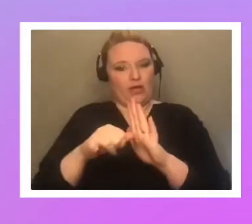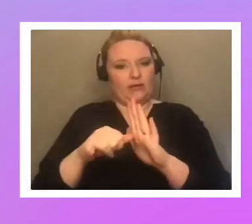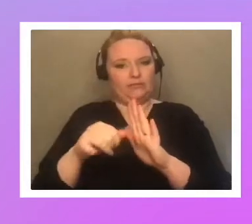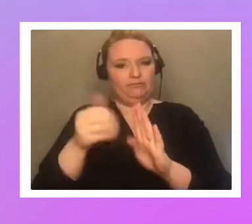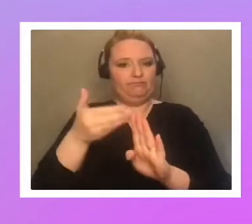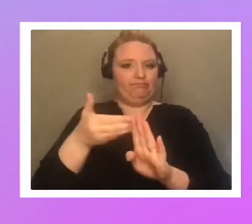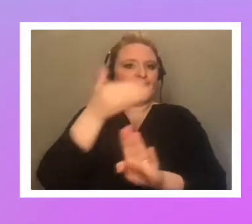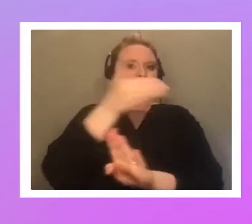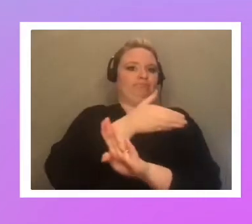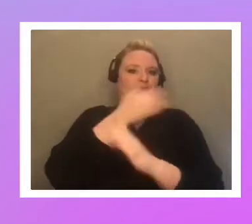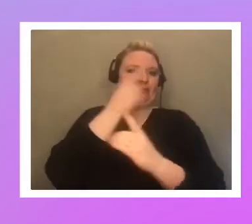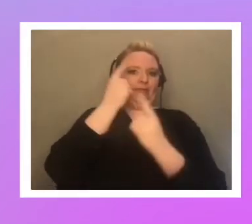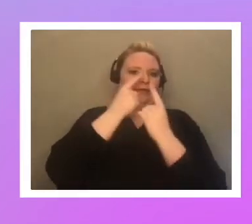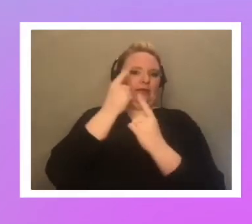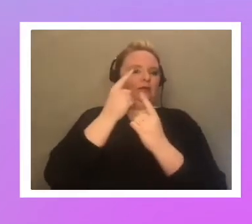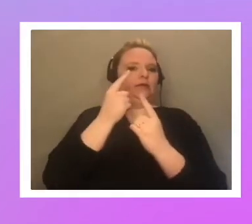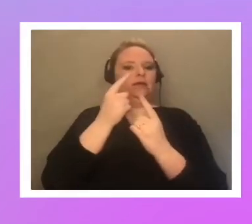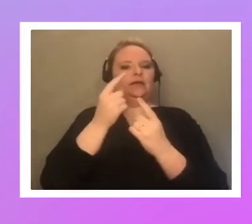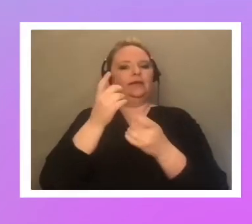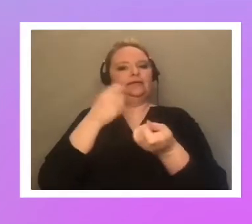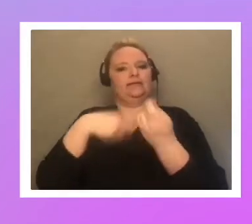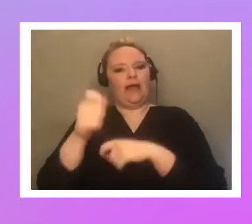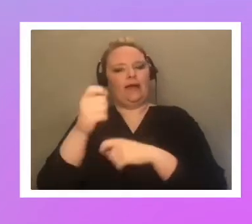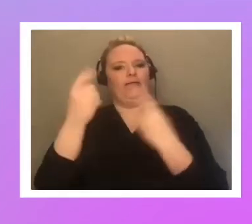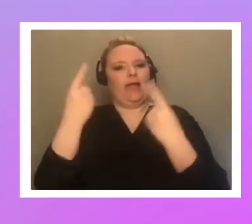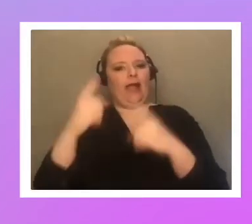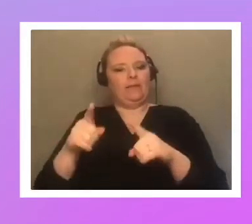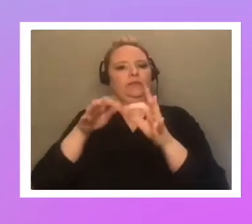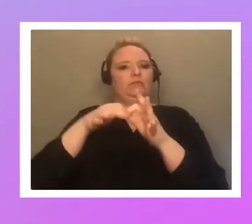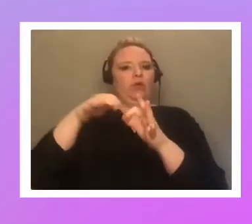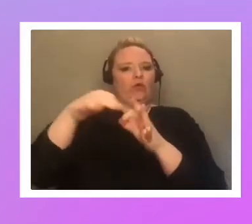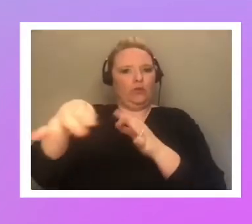project rather than trying to retrofit it.